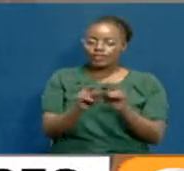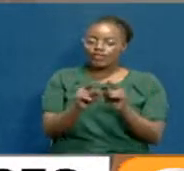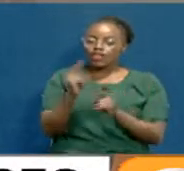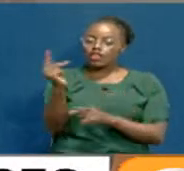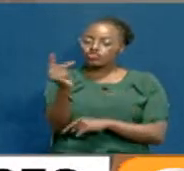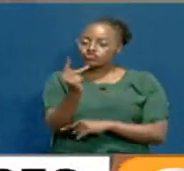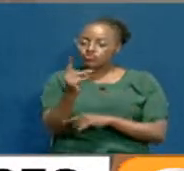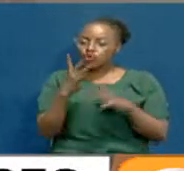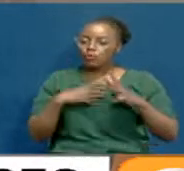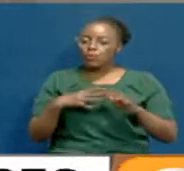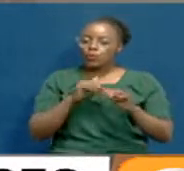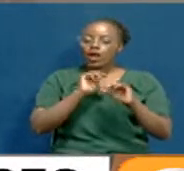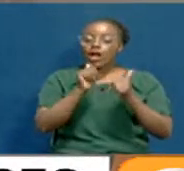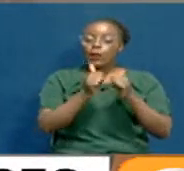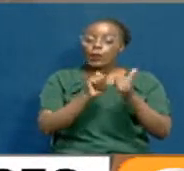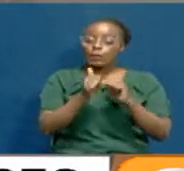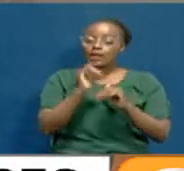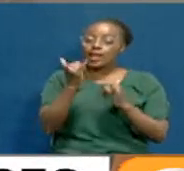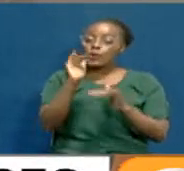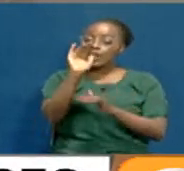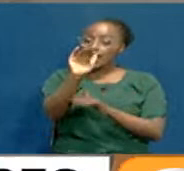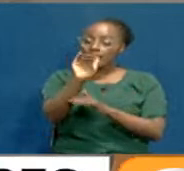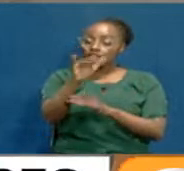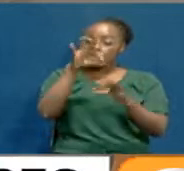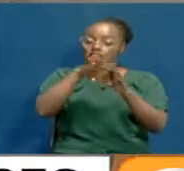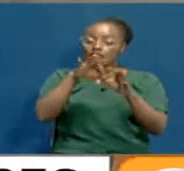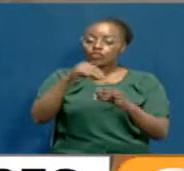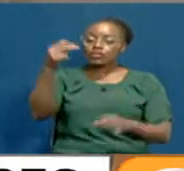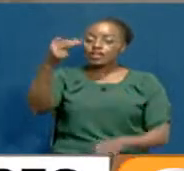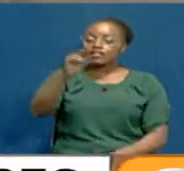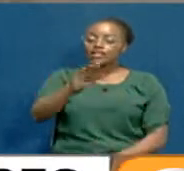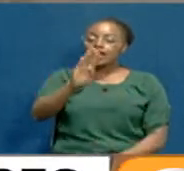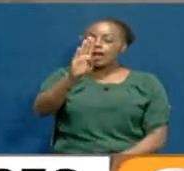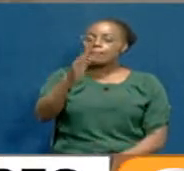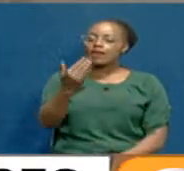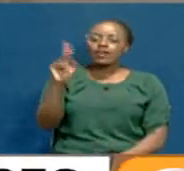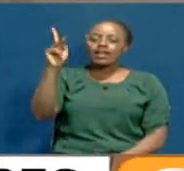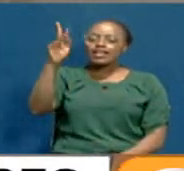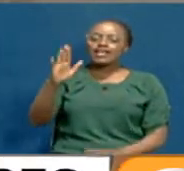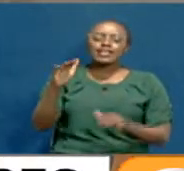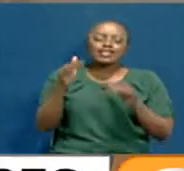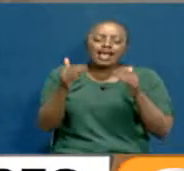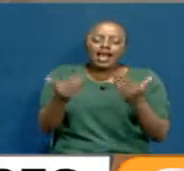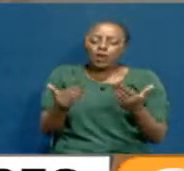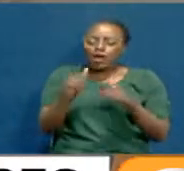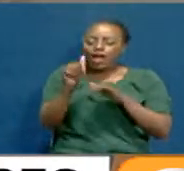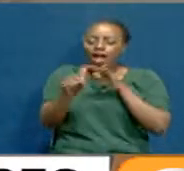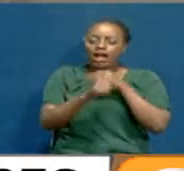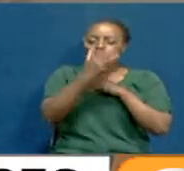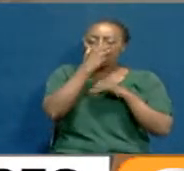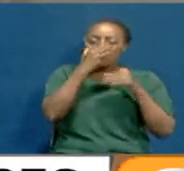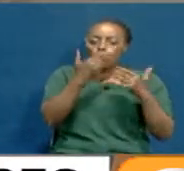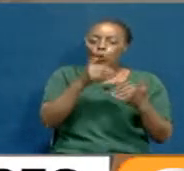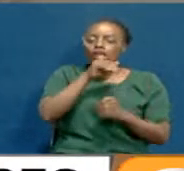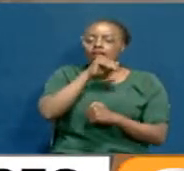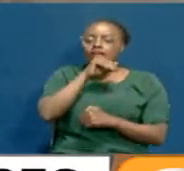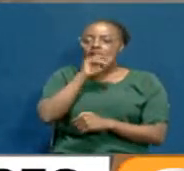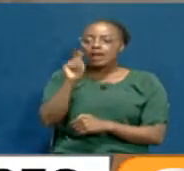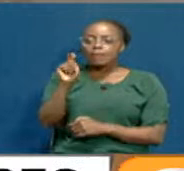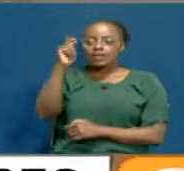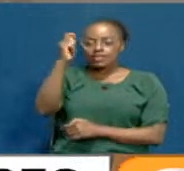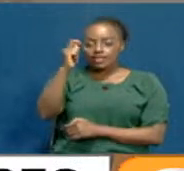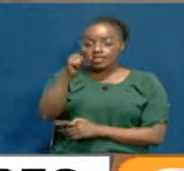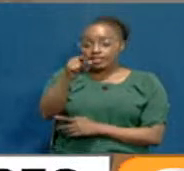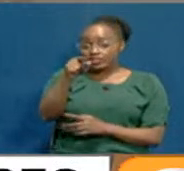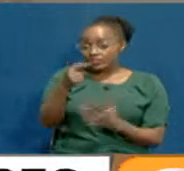main contenders in the race, we ask on the Voters Hub tonight, what would Kenya look like under a Ruto or a Raila presidency?